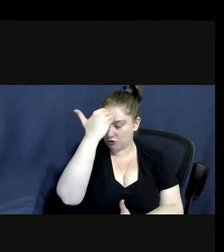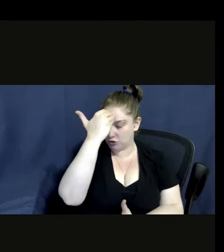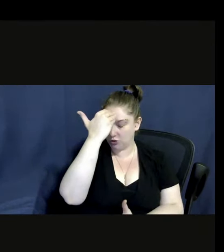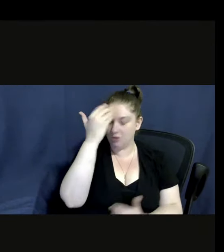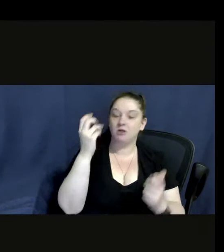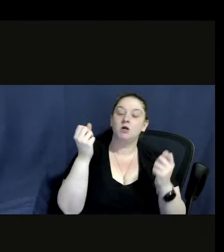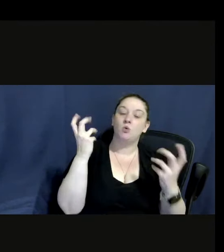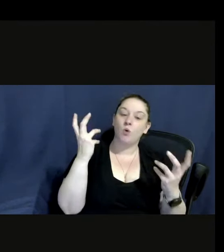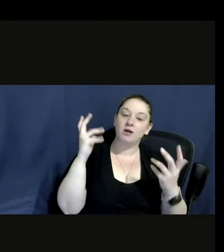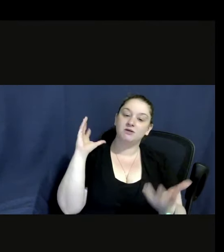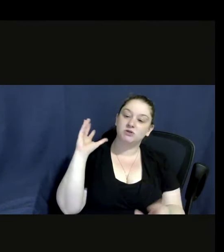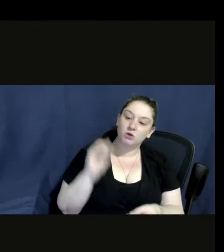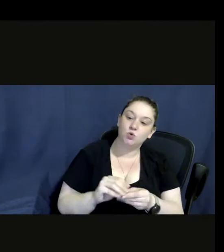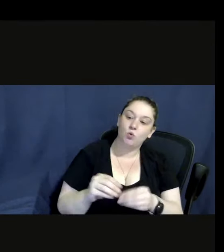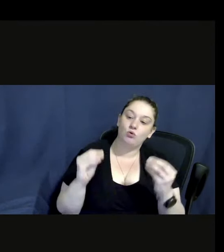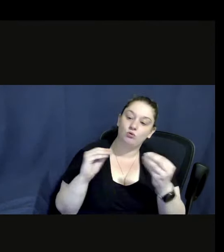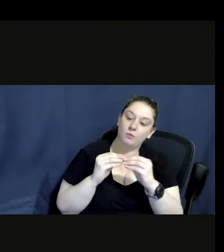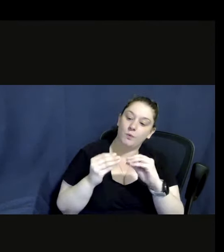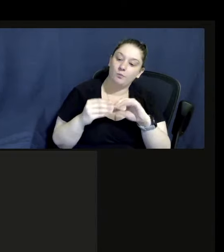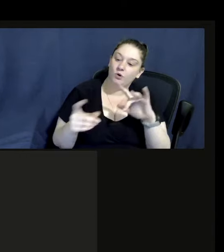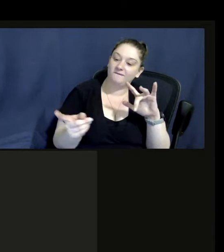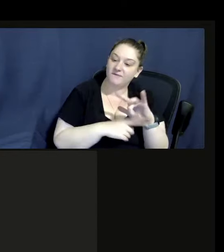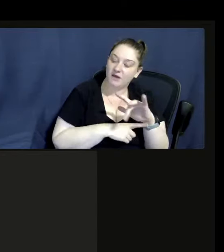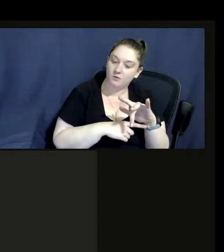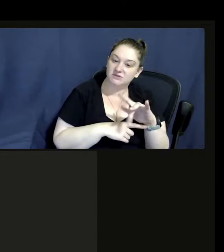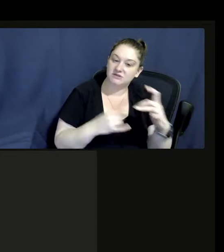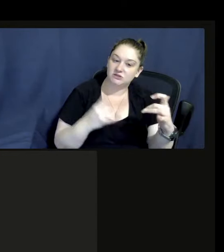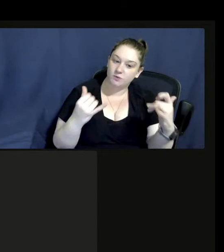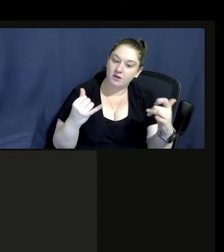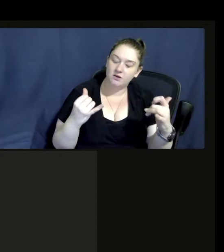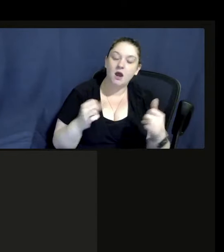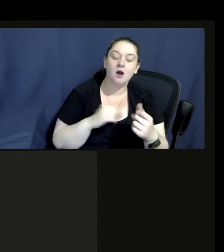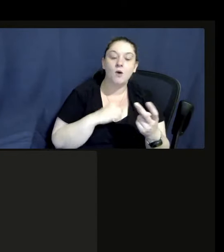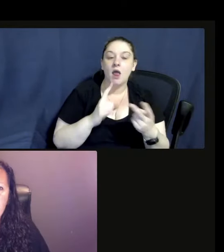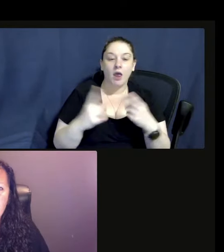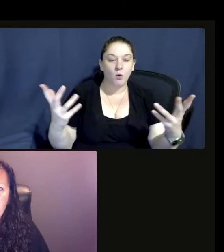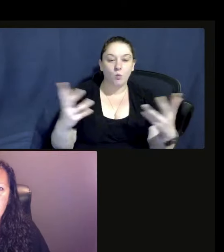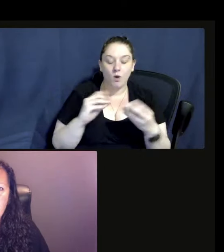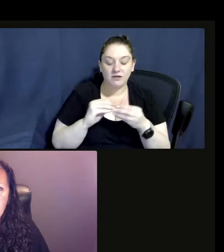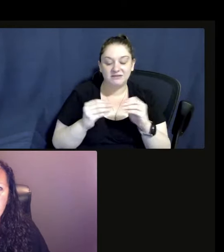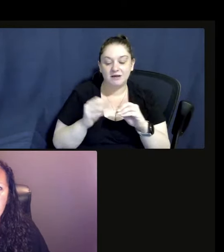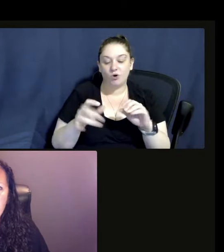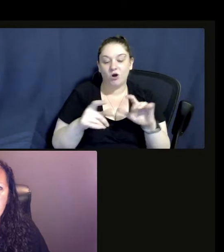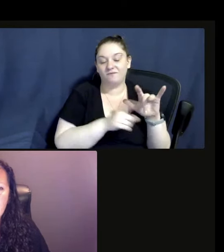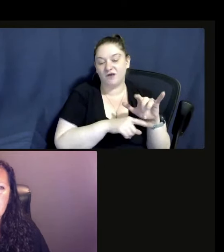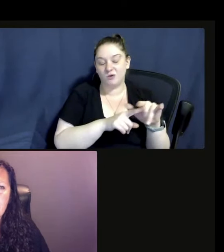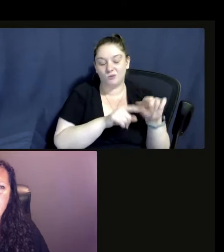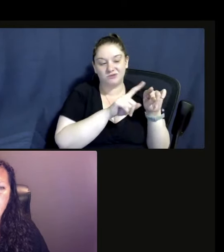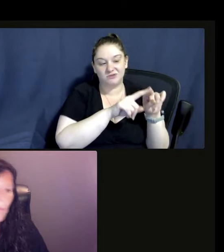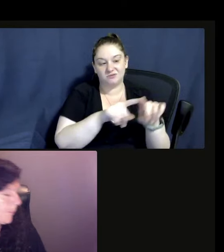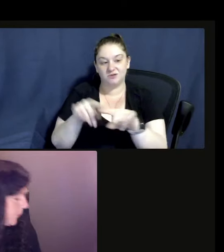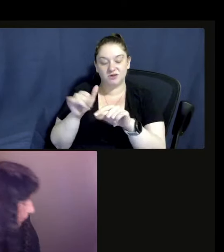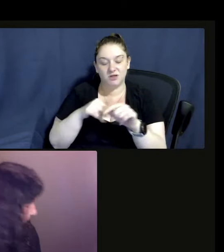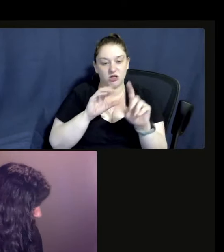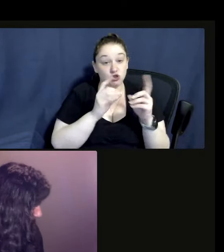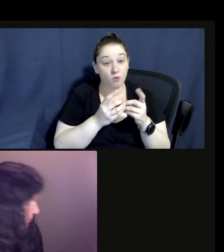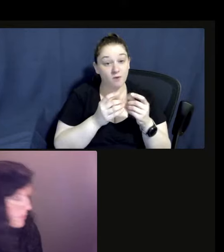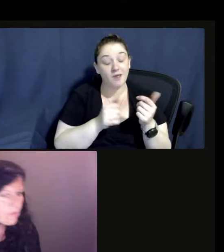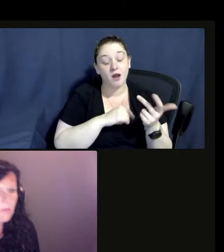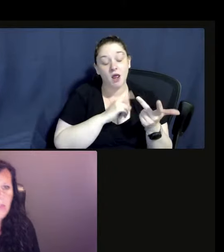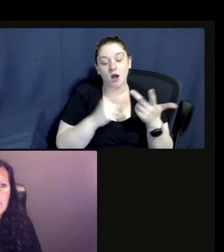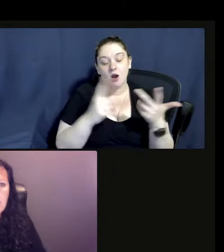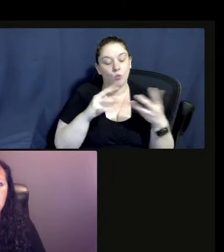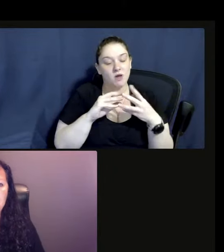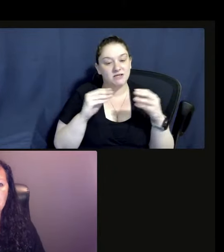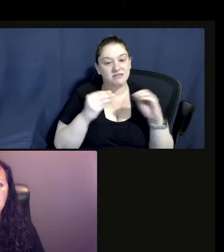is the total number of vacancies? What is the number of vacancies per department? And what is the number of